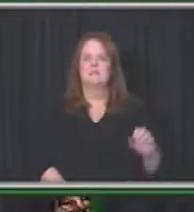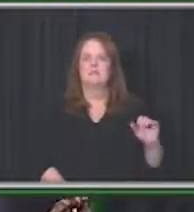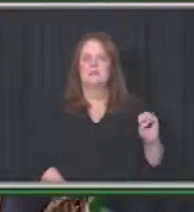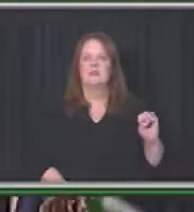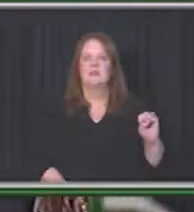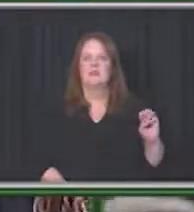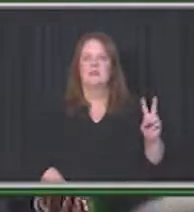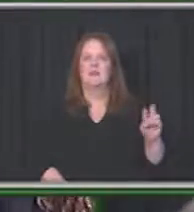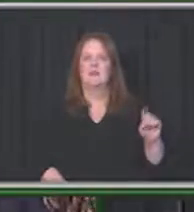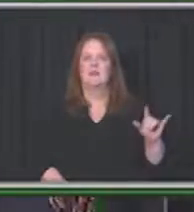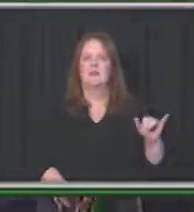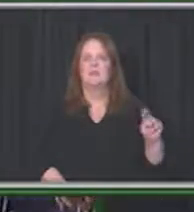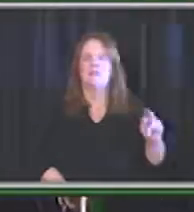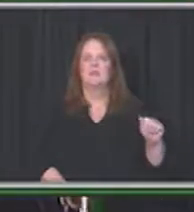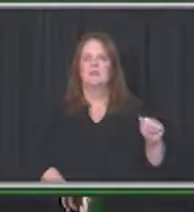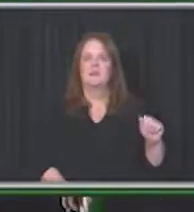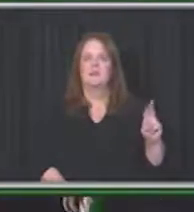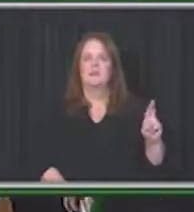Evelina Rivas.